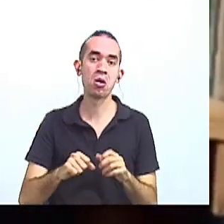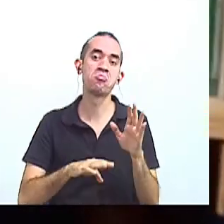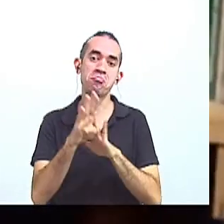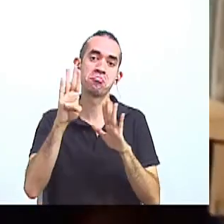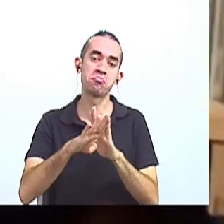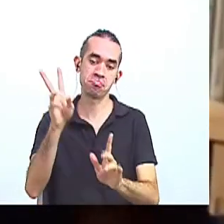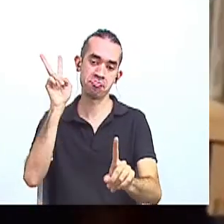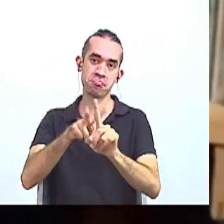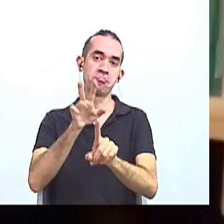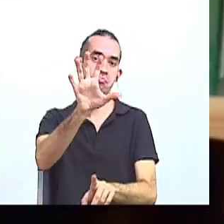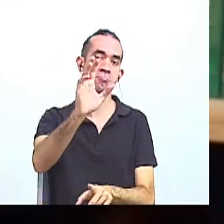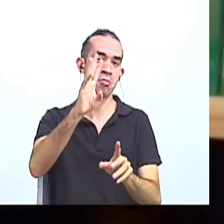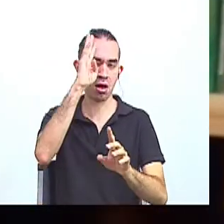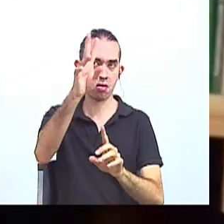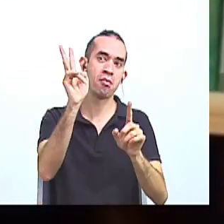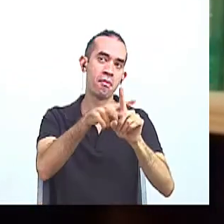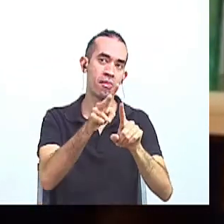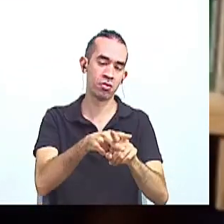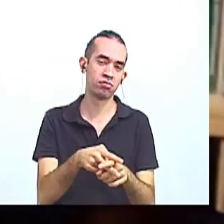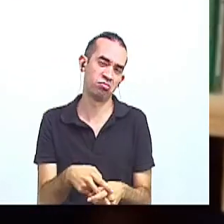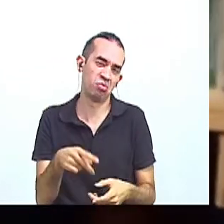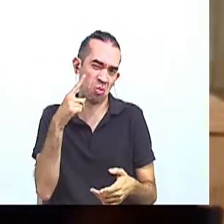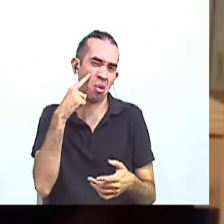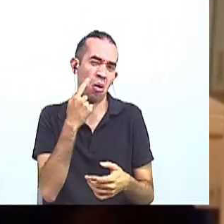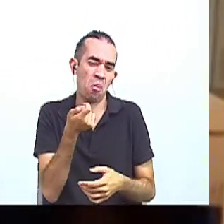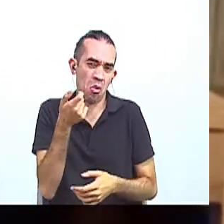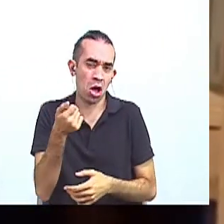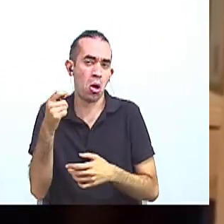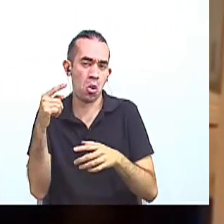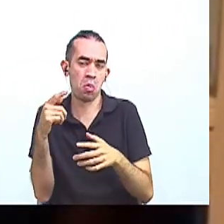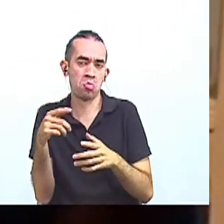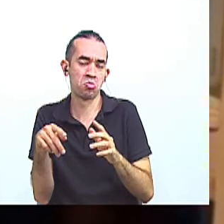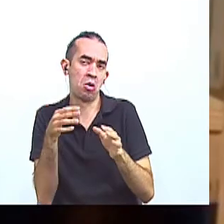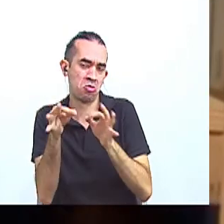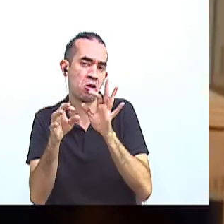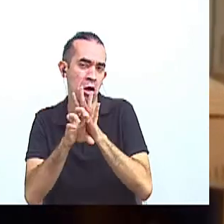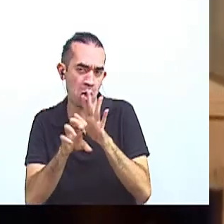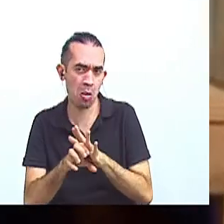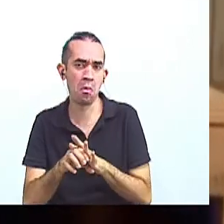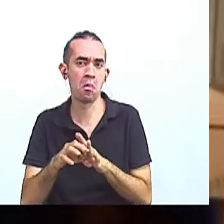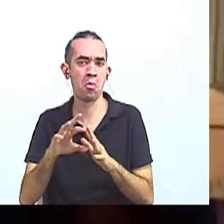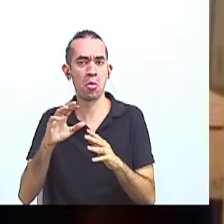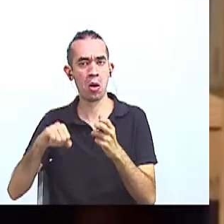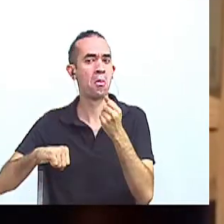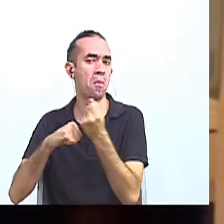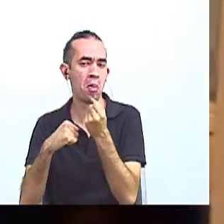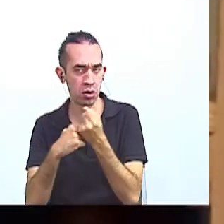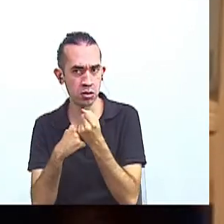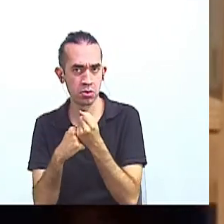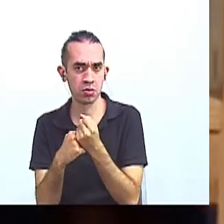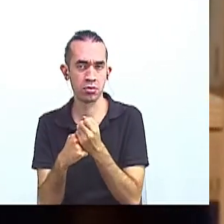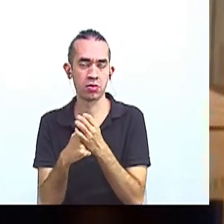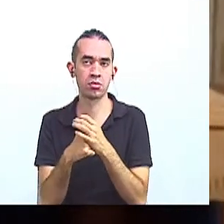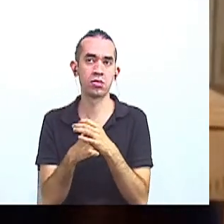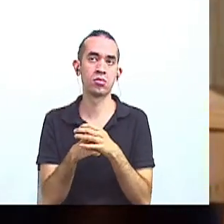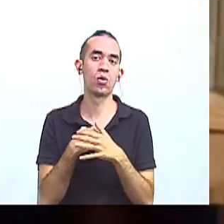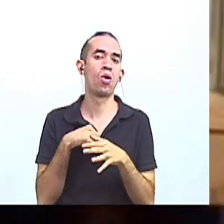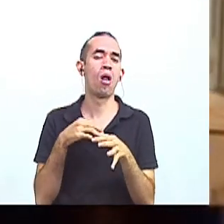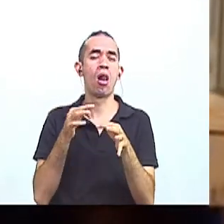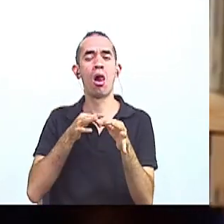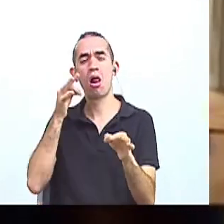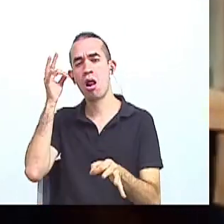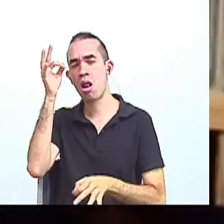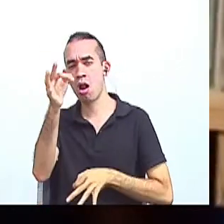their own creativity. These are just a couple of the pros of exploring STEAM careers. Why not taking the chance to explore